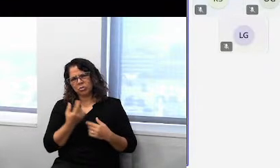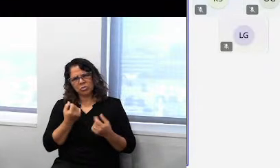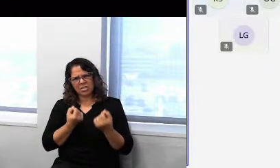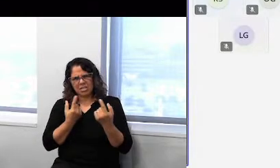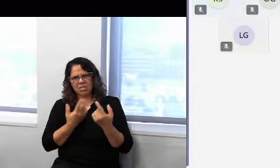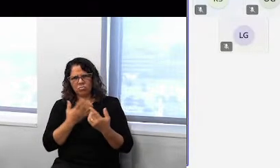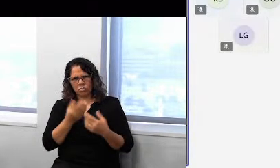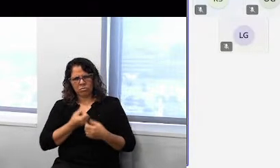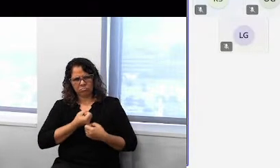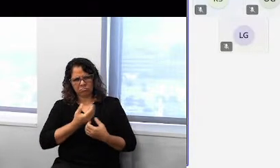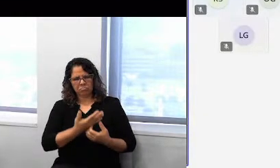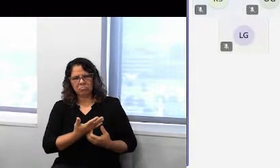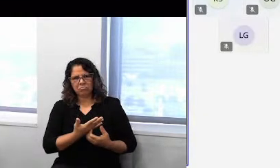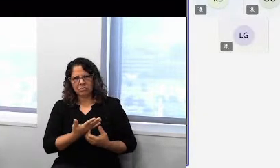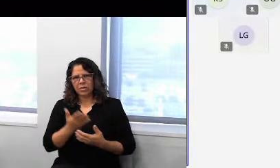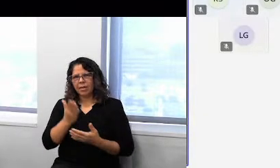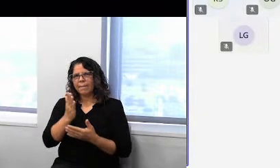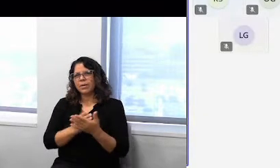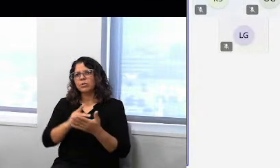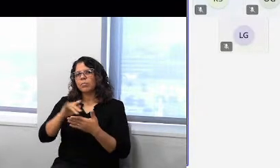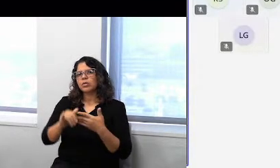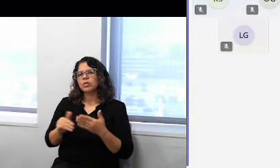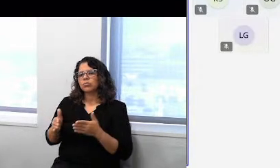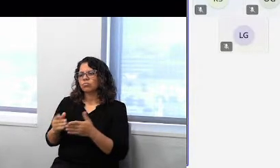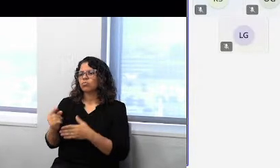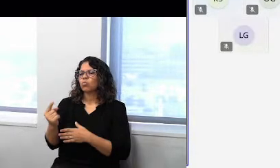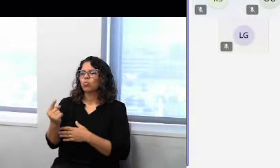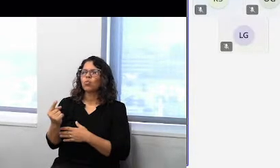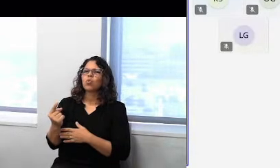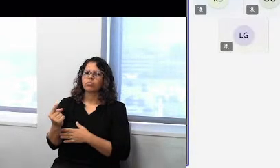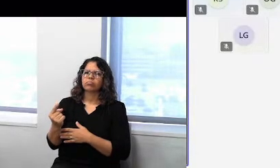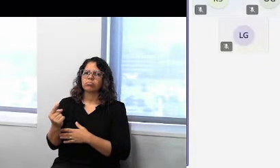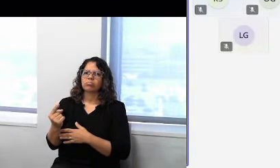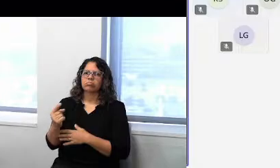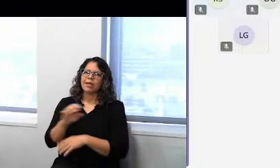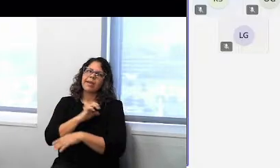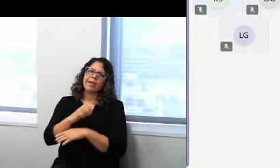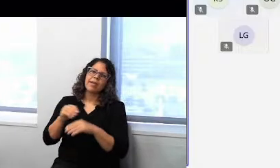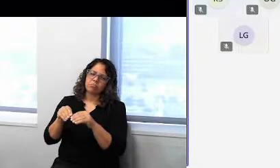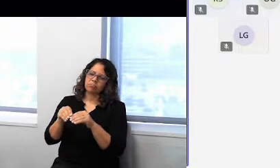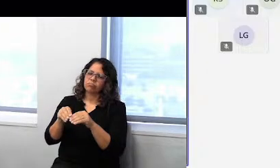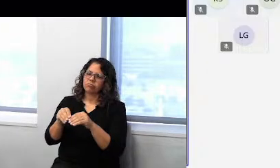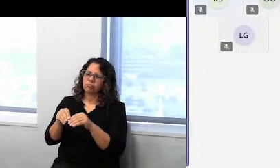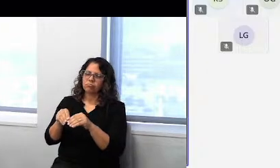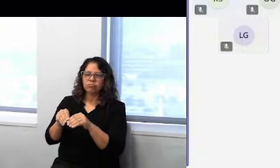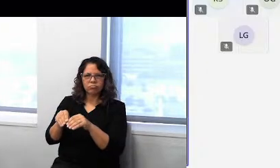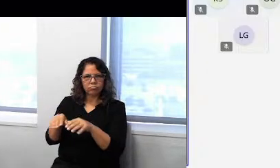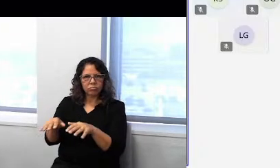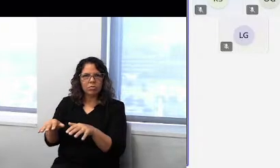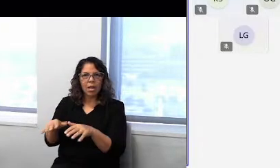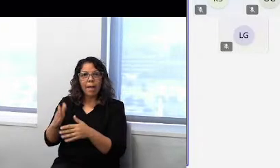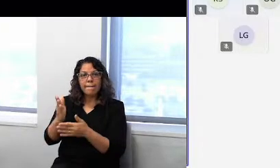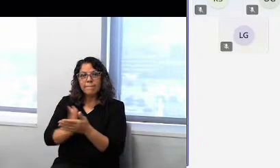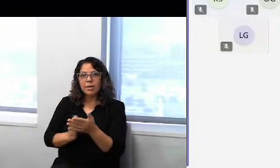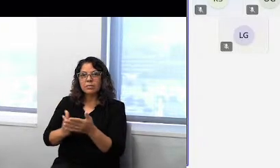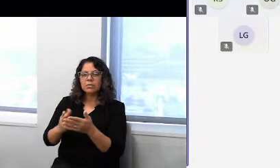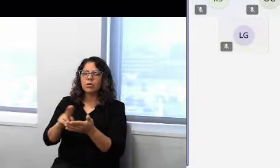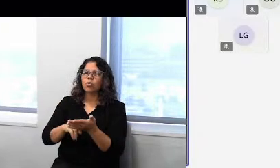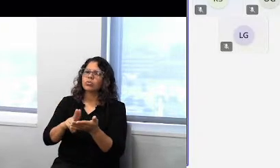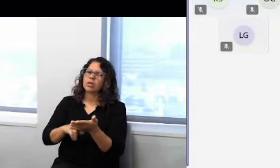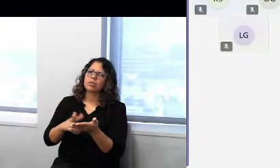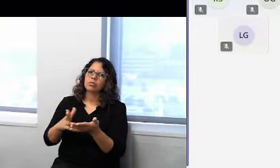projects are being energized. Some have a contract completed but are not yet under construction. Some